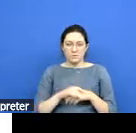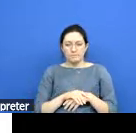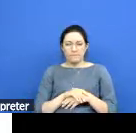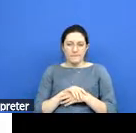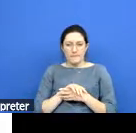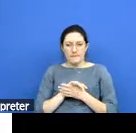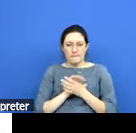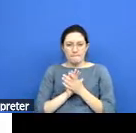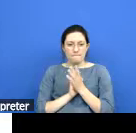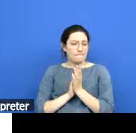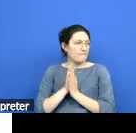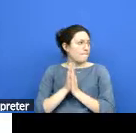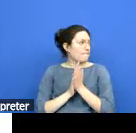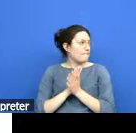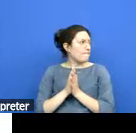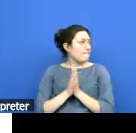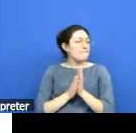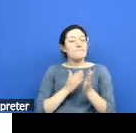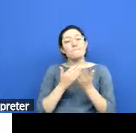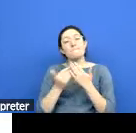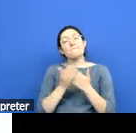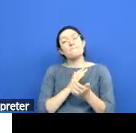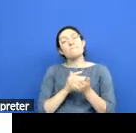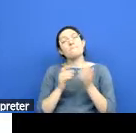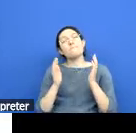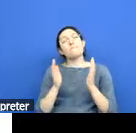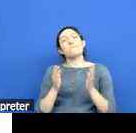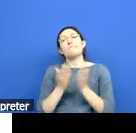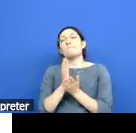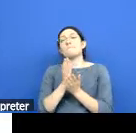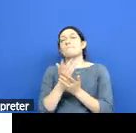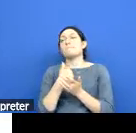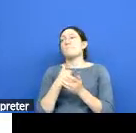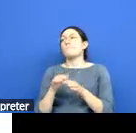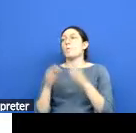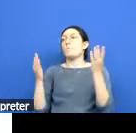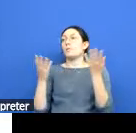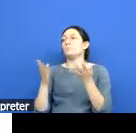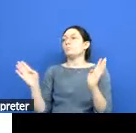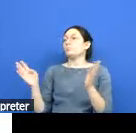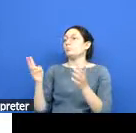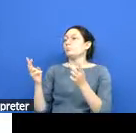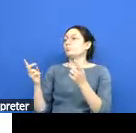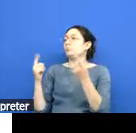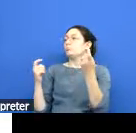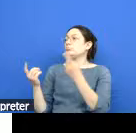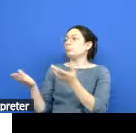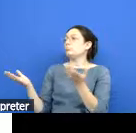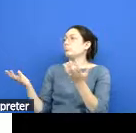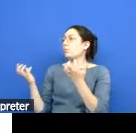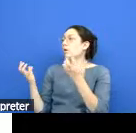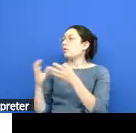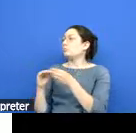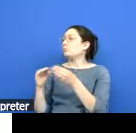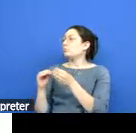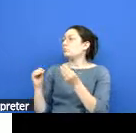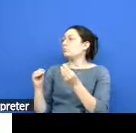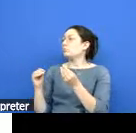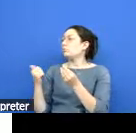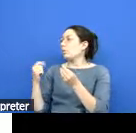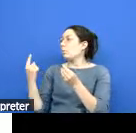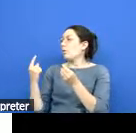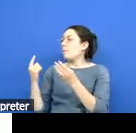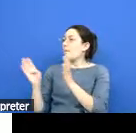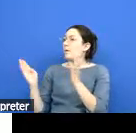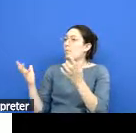So. All right, I'm gonna open up questions to the general public. Is there anybody who wishes to